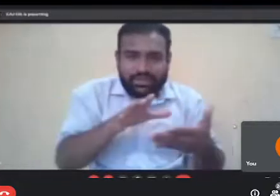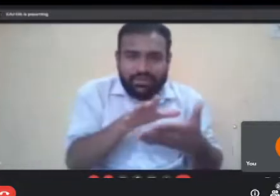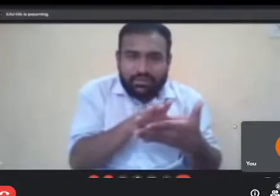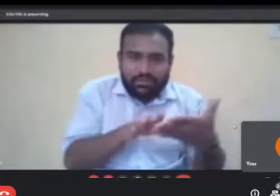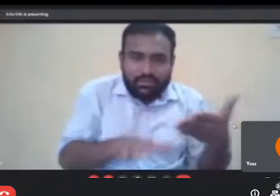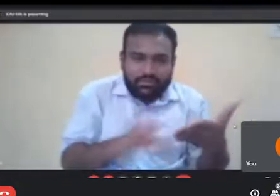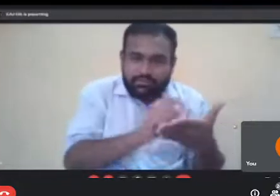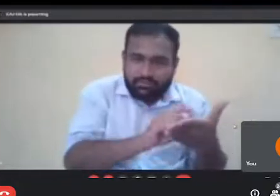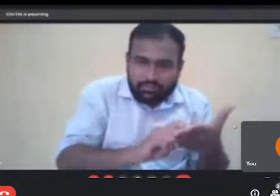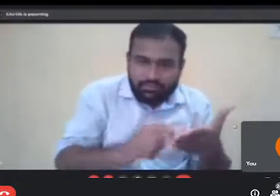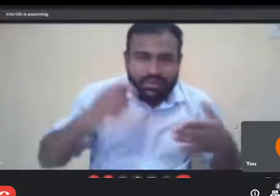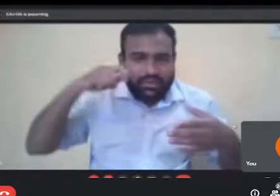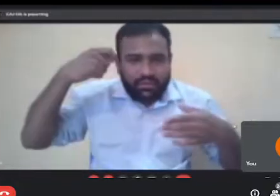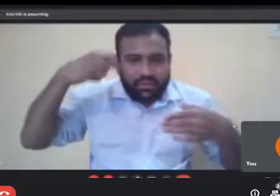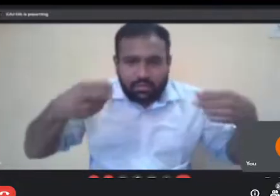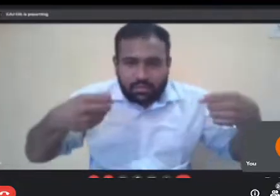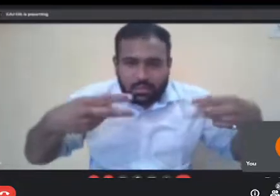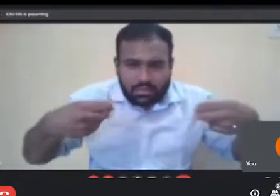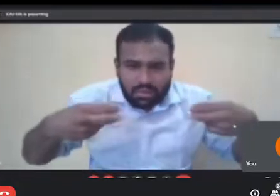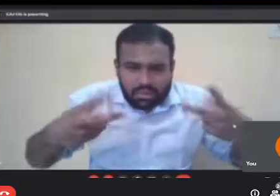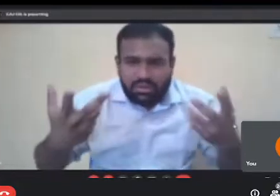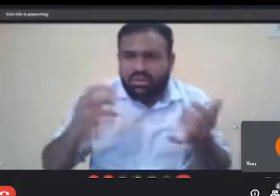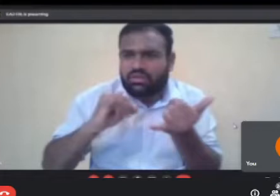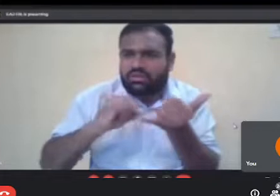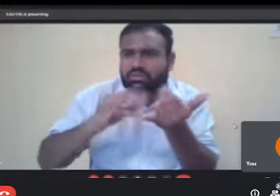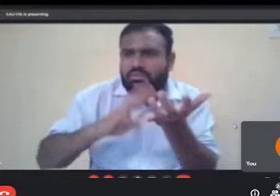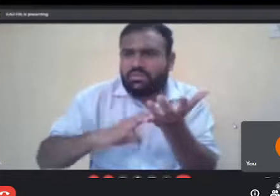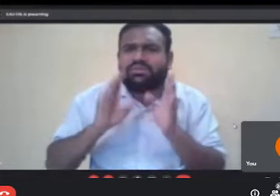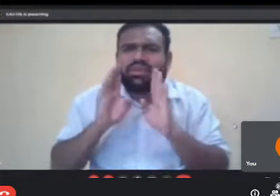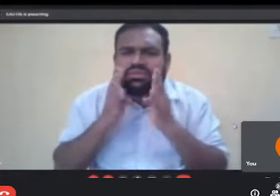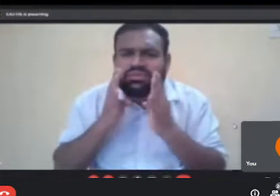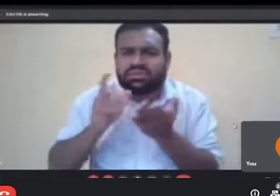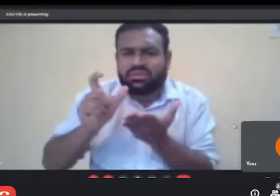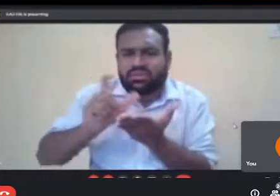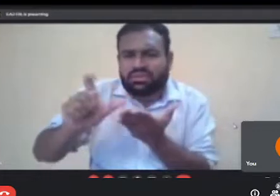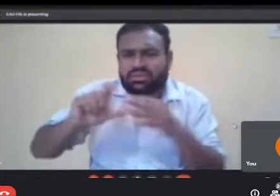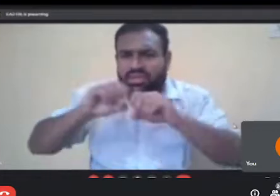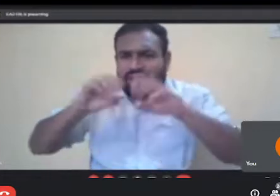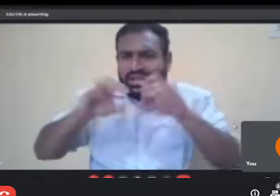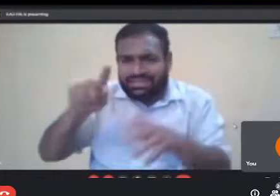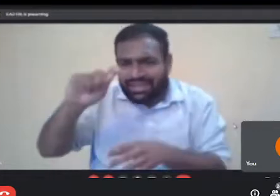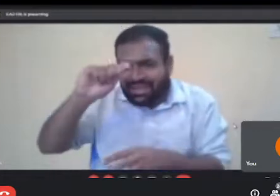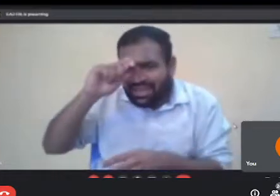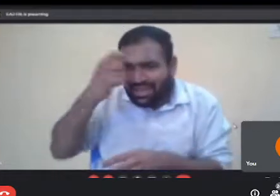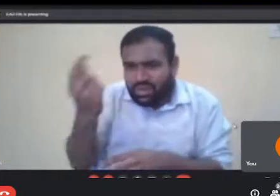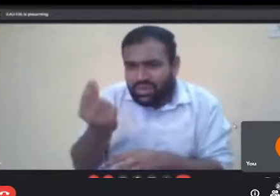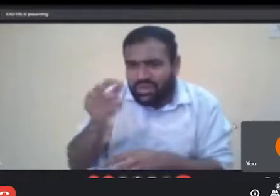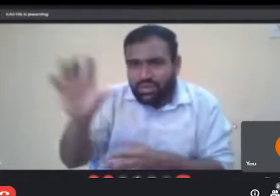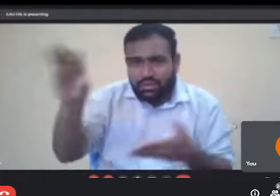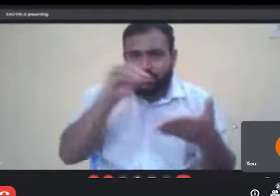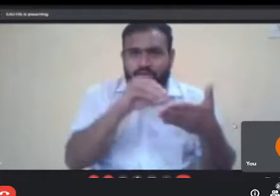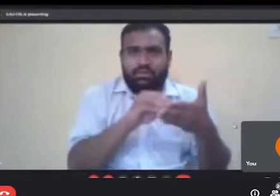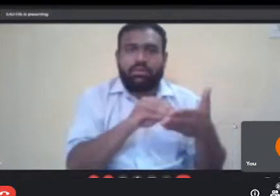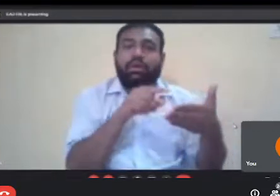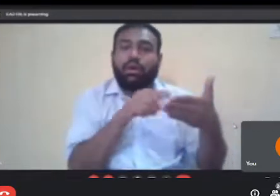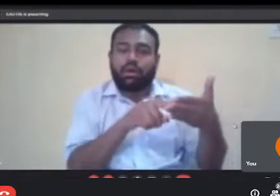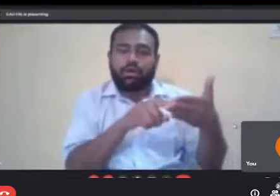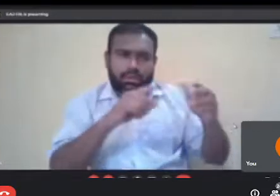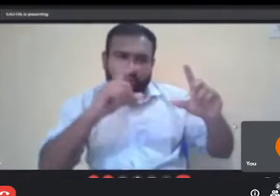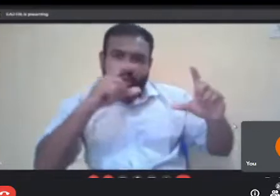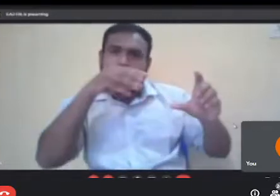any practical use outside. There's so much content outside. So social media, the posters, the hoardings, the symbols,